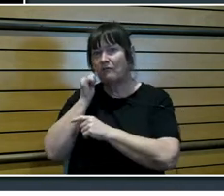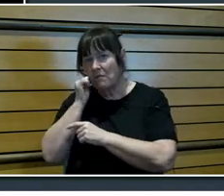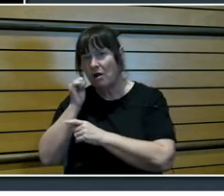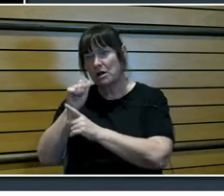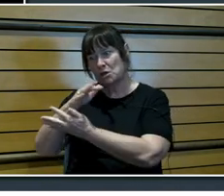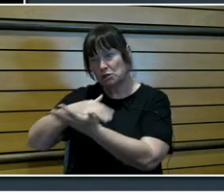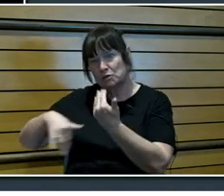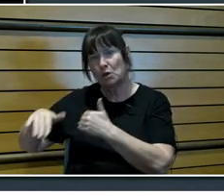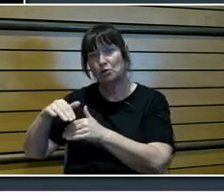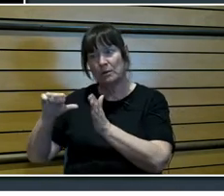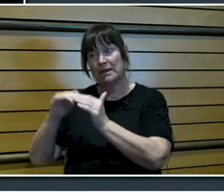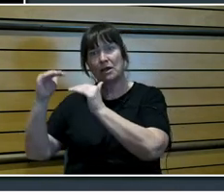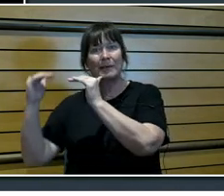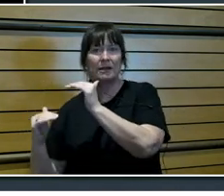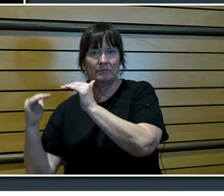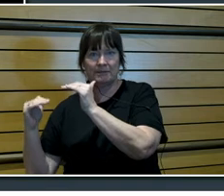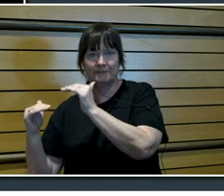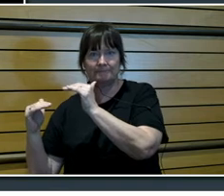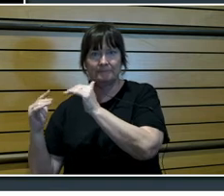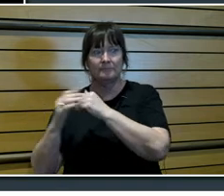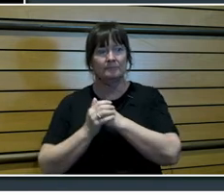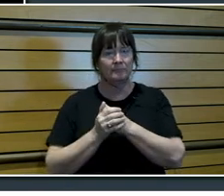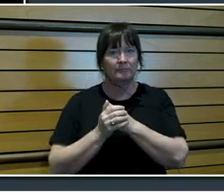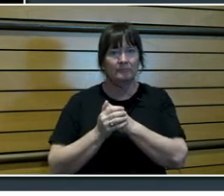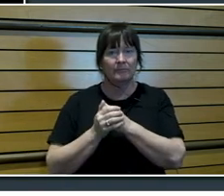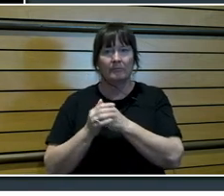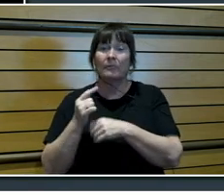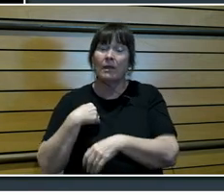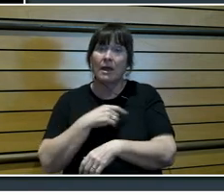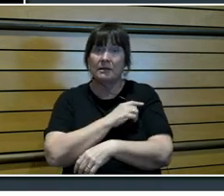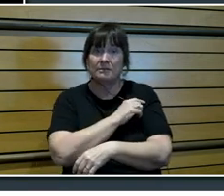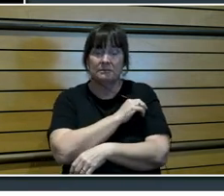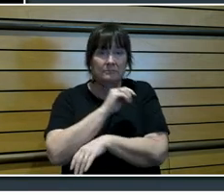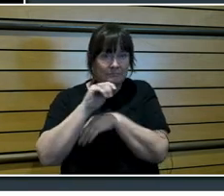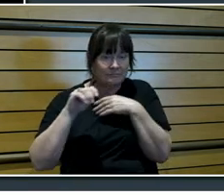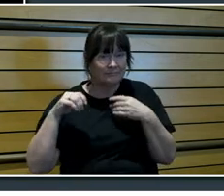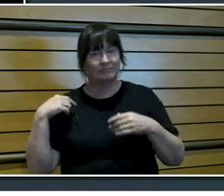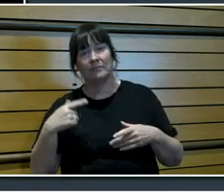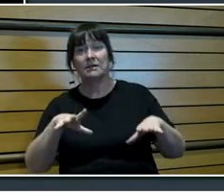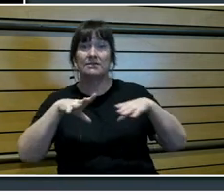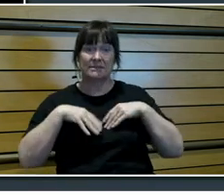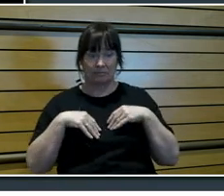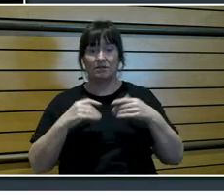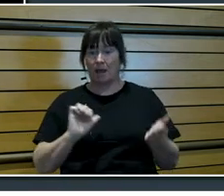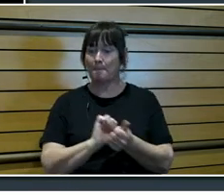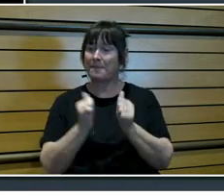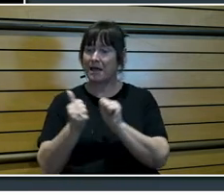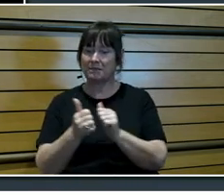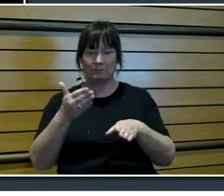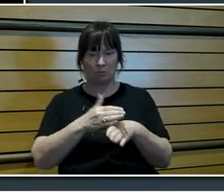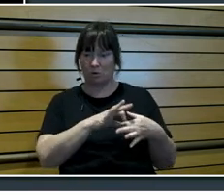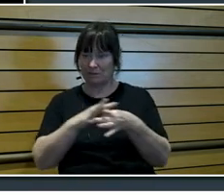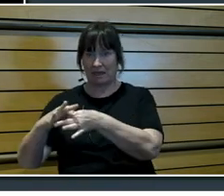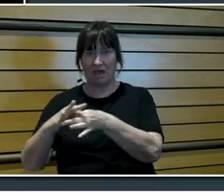economic inequities and the will to partner with Māori to address these. And that's what I want to focus on.